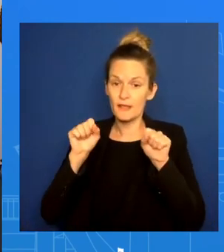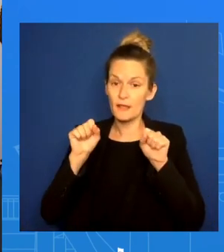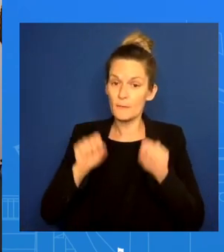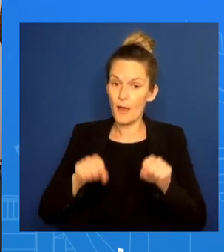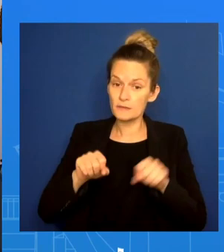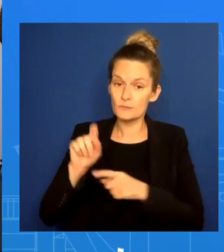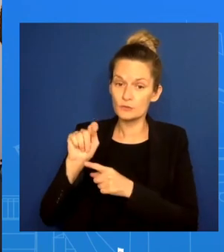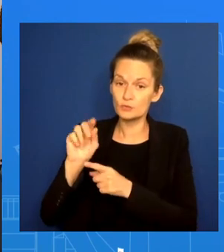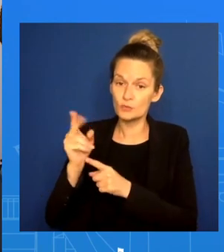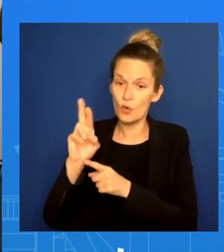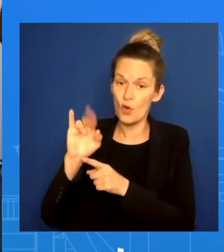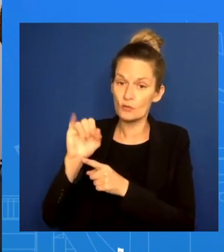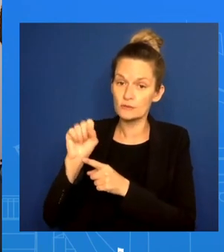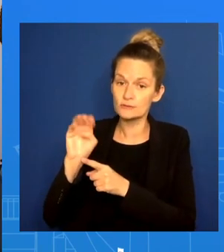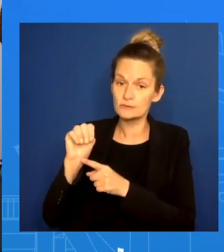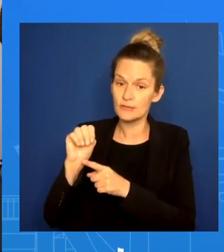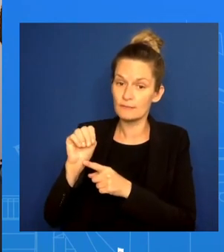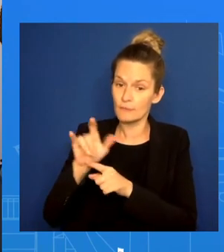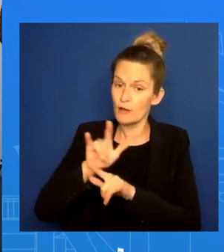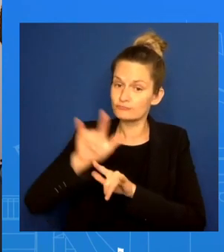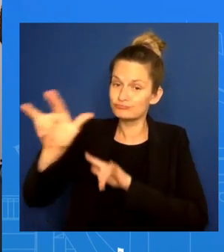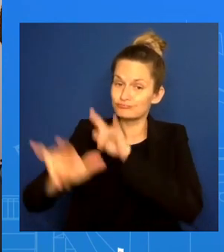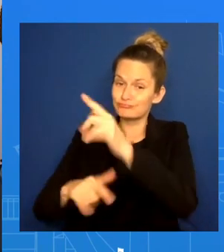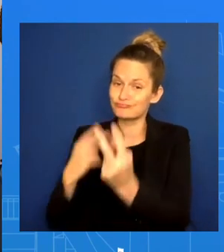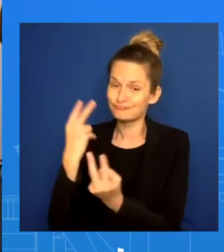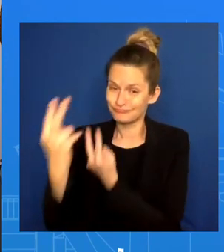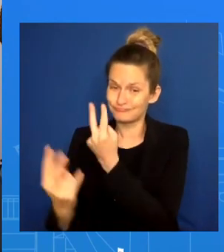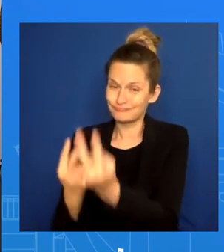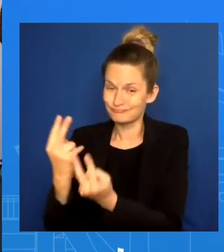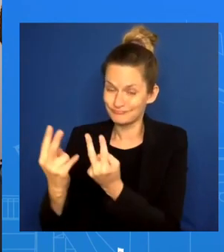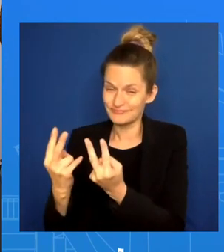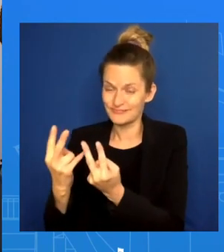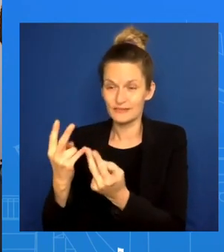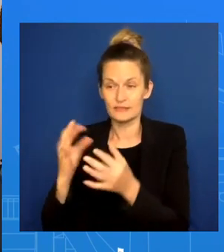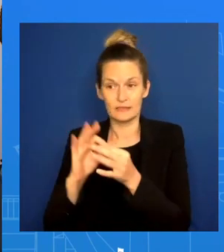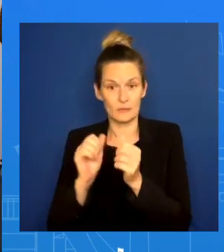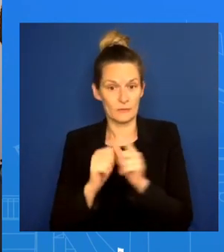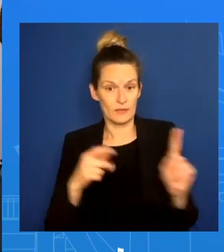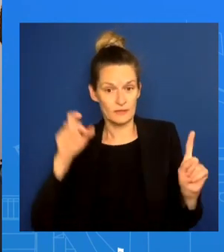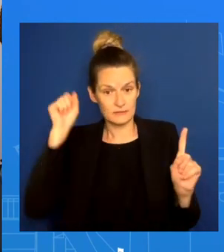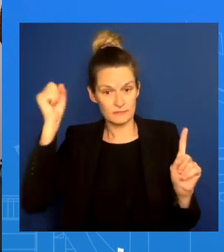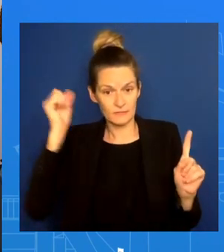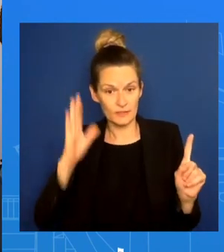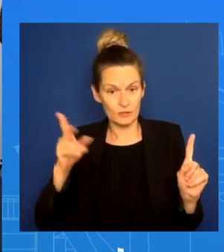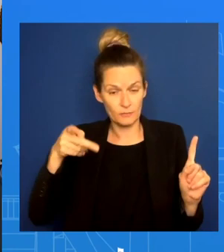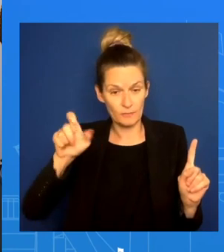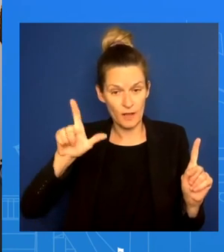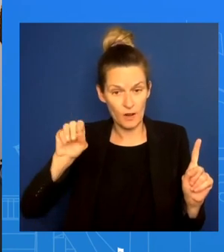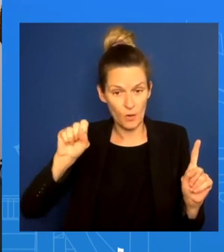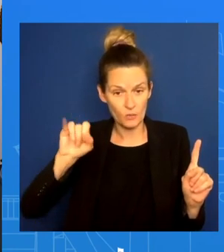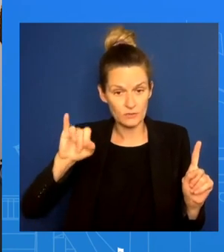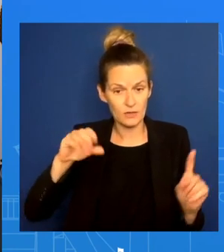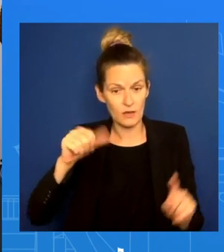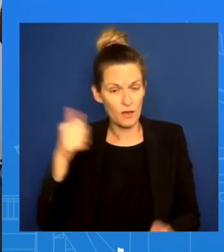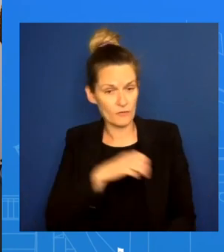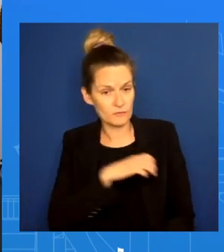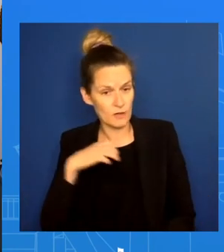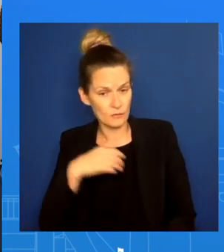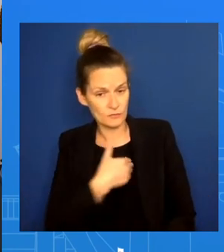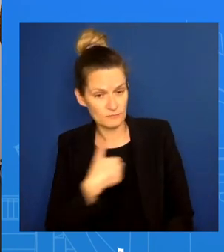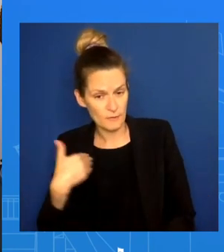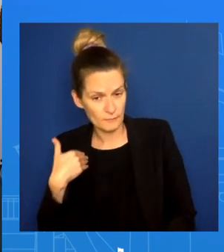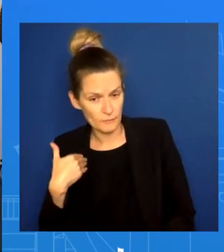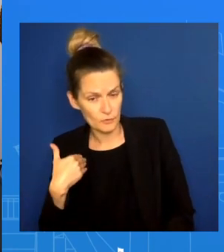correctly, that information had been provided in recent days. Yeah. Has there been any update to that? Or do you have any comment on the potential for Speaker Pelosi